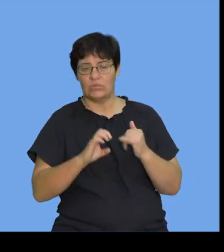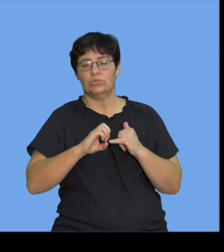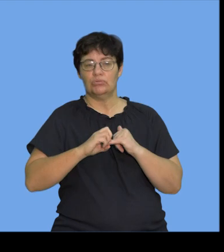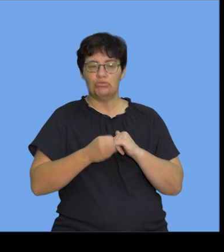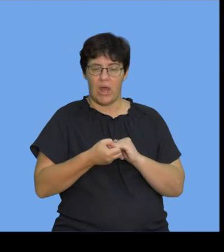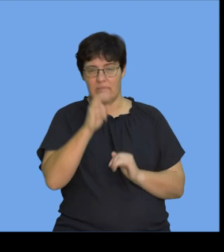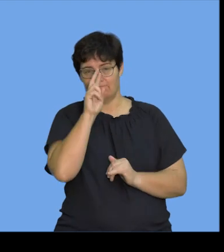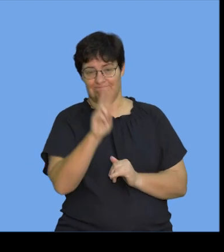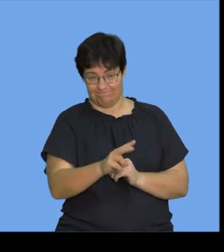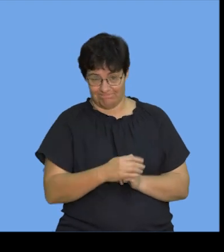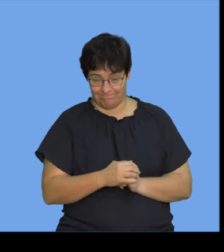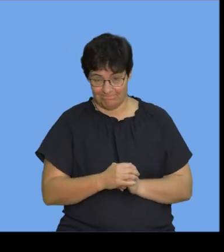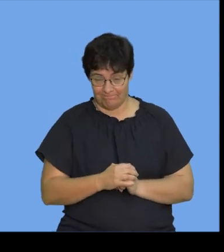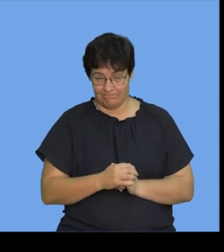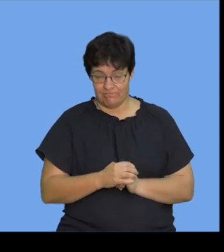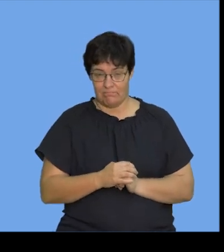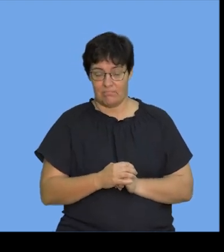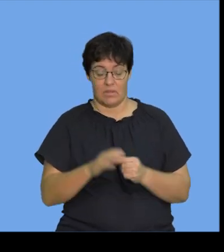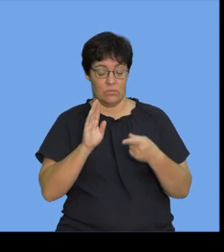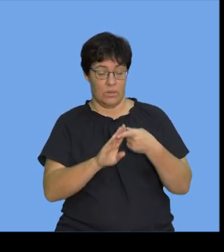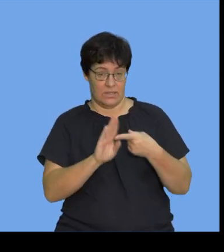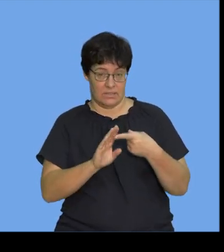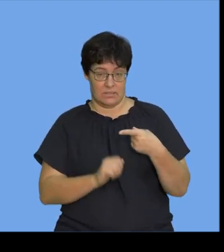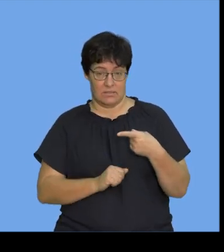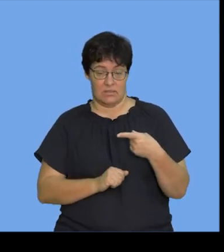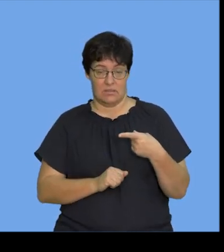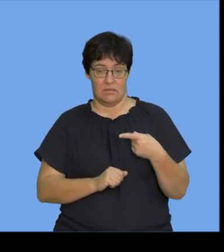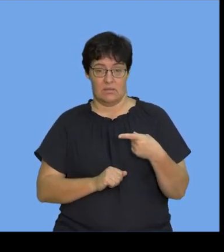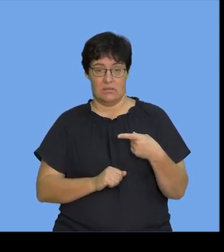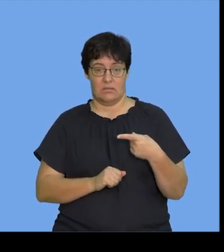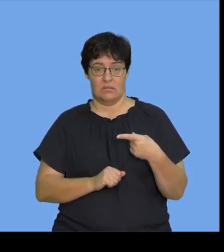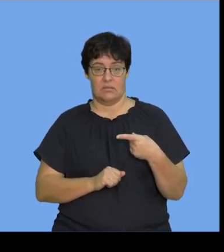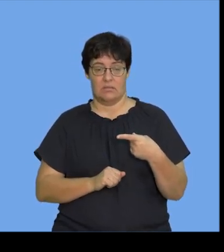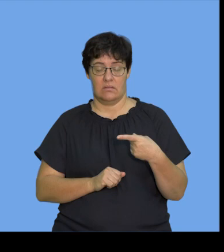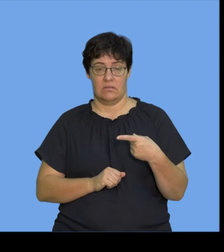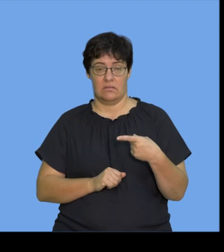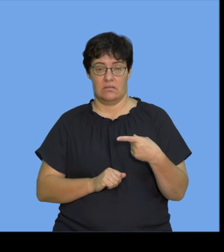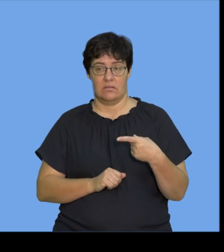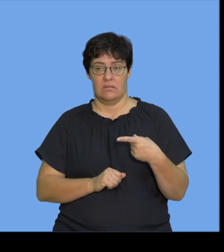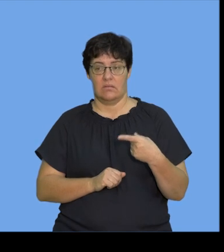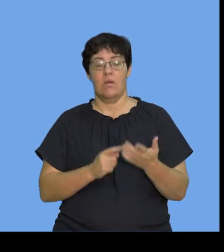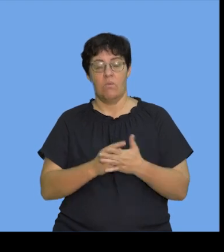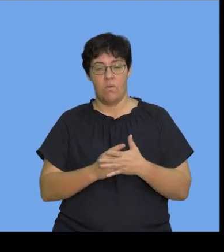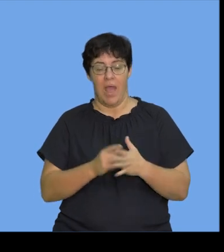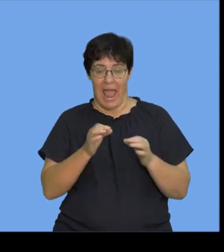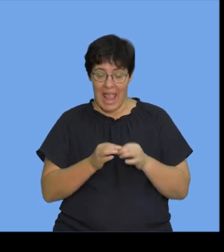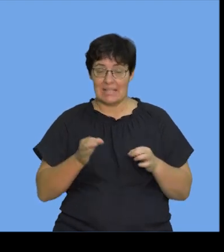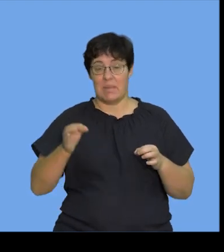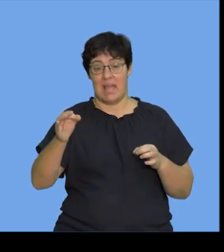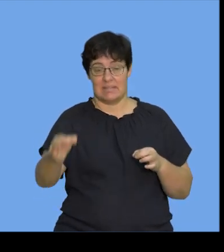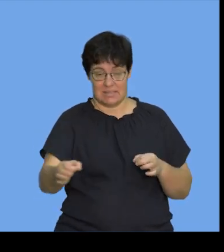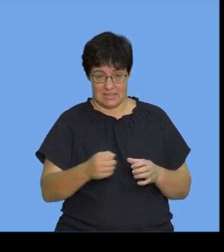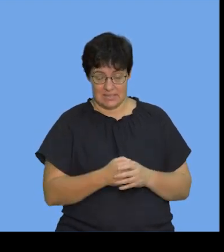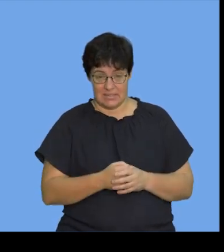at whenever you are doing this. Number 1, make sure that you expand, right? Meaning